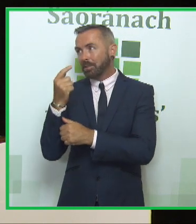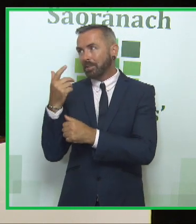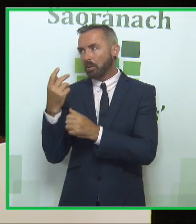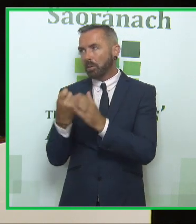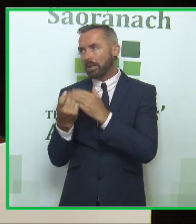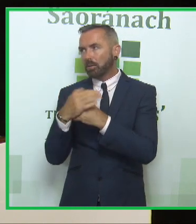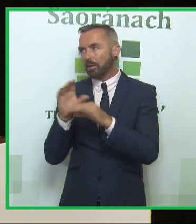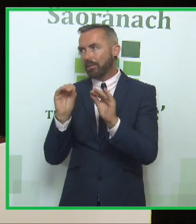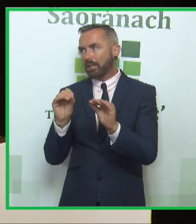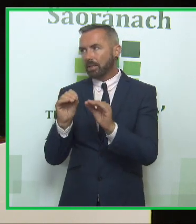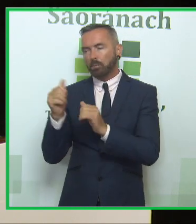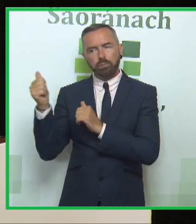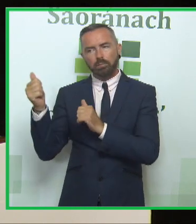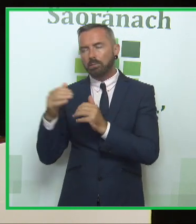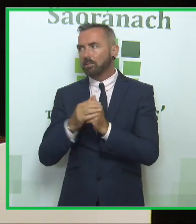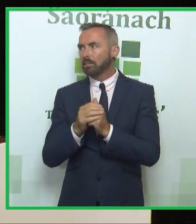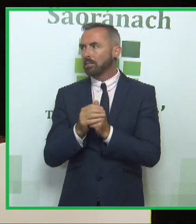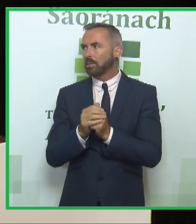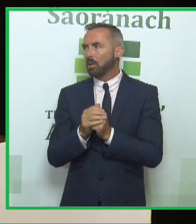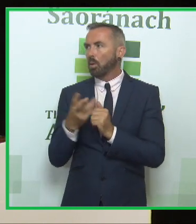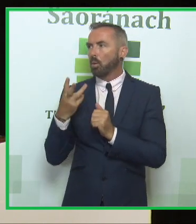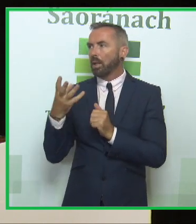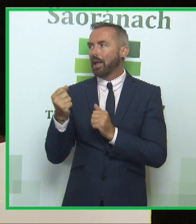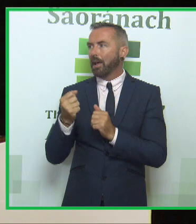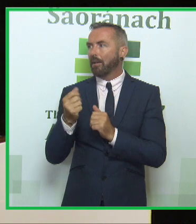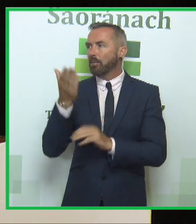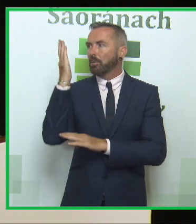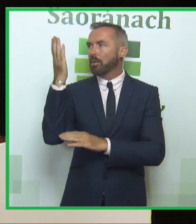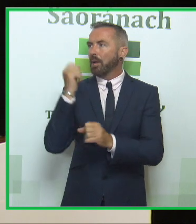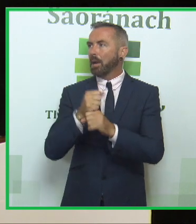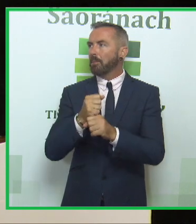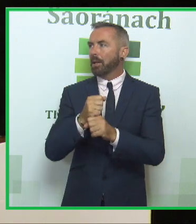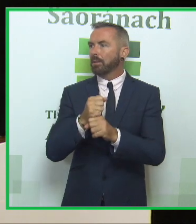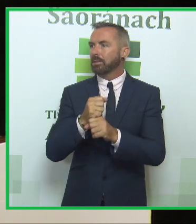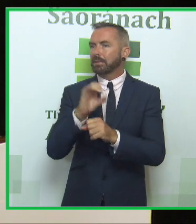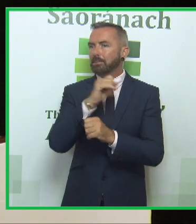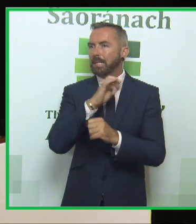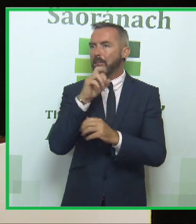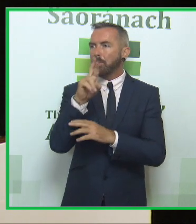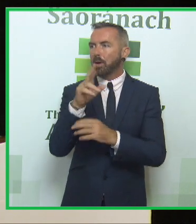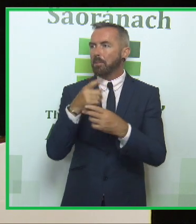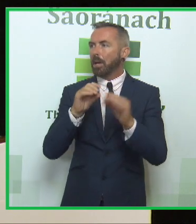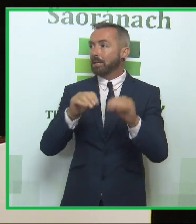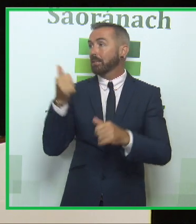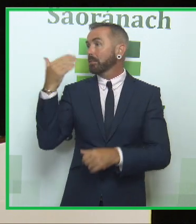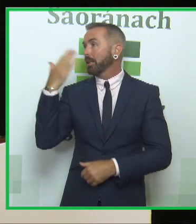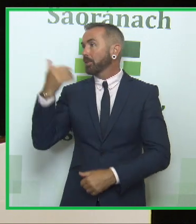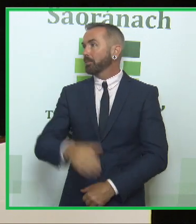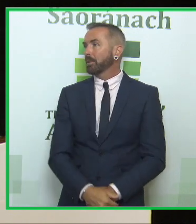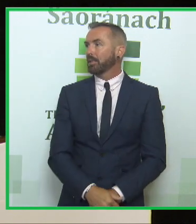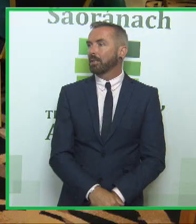education, you've positioned very well a session that we will be having in September around prevention and education. But look, thank you very much. So table 10.